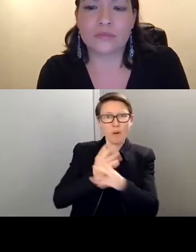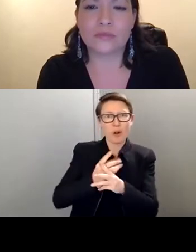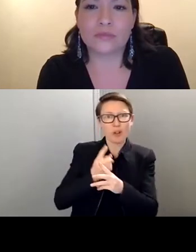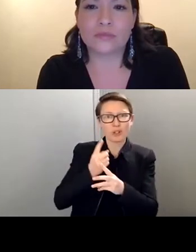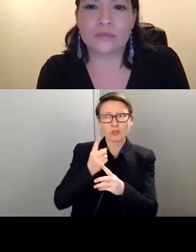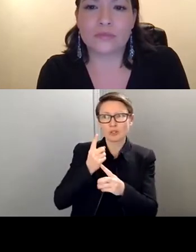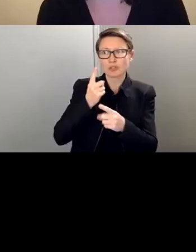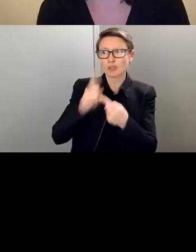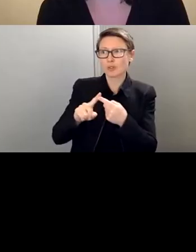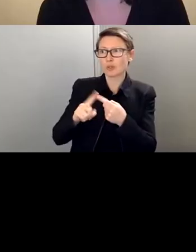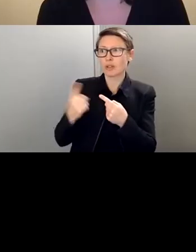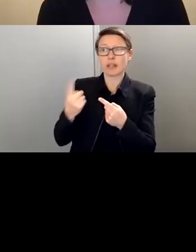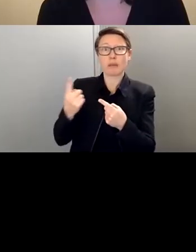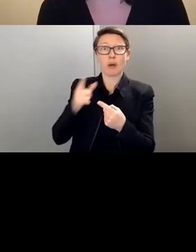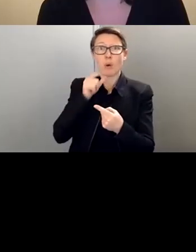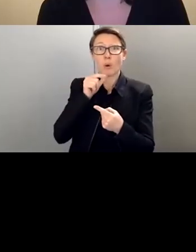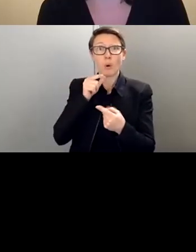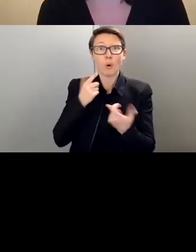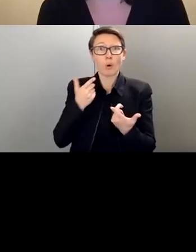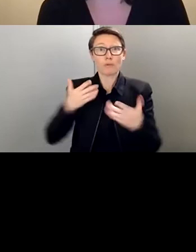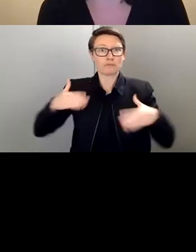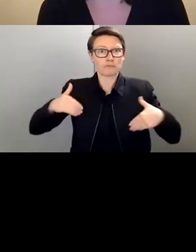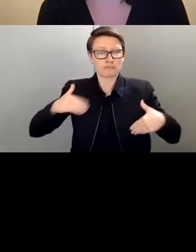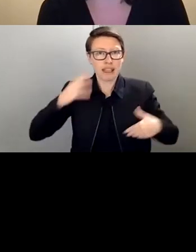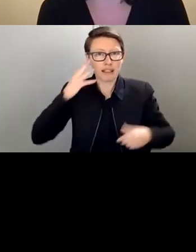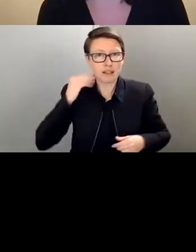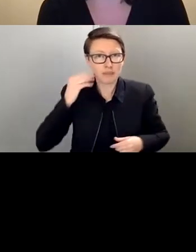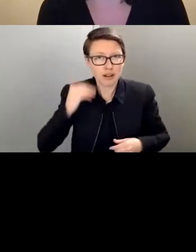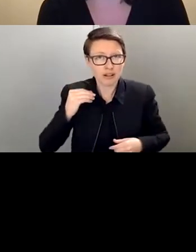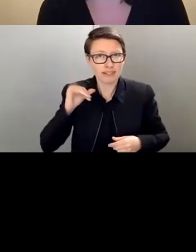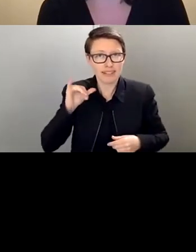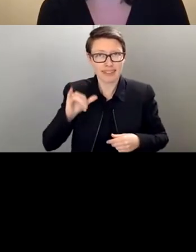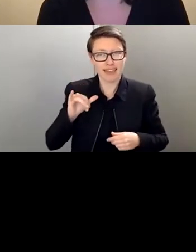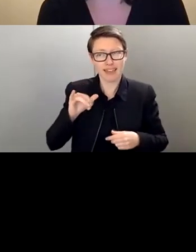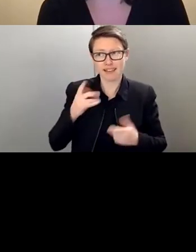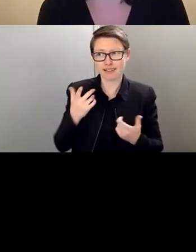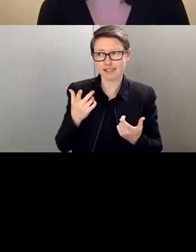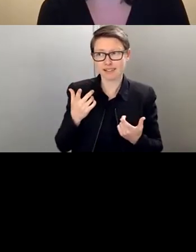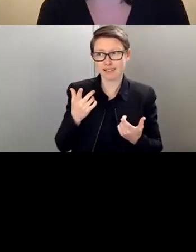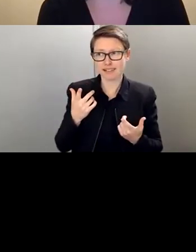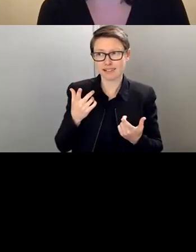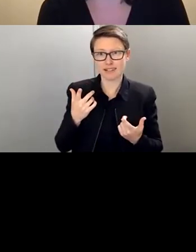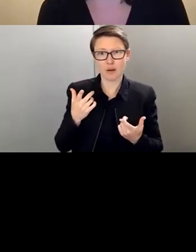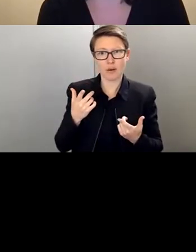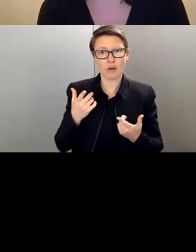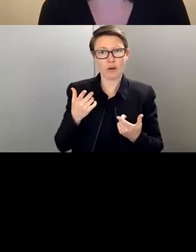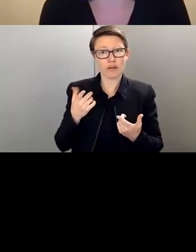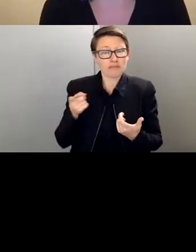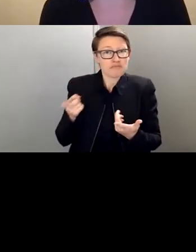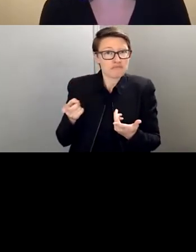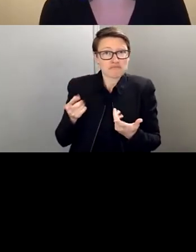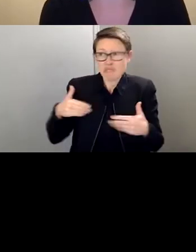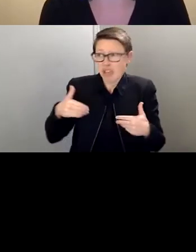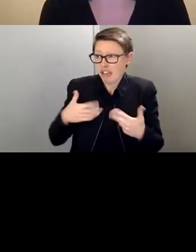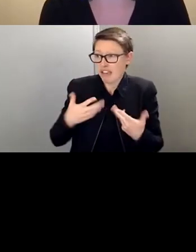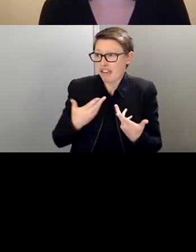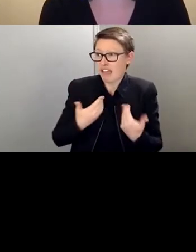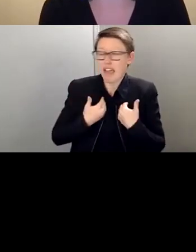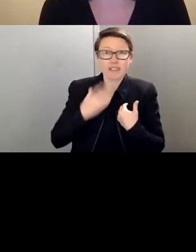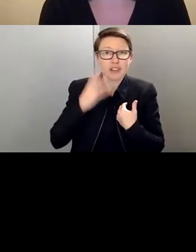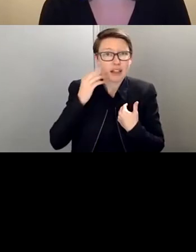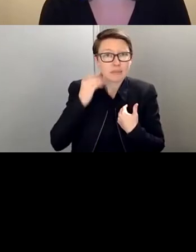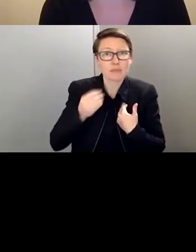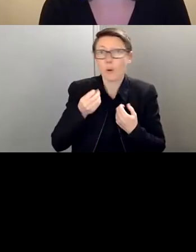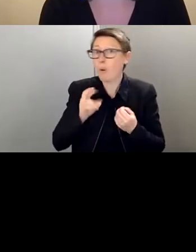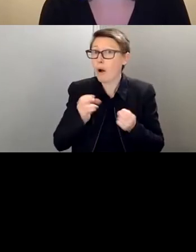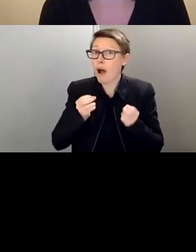it, touch it, live it, or have an opportunity, you know, as they're walking through their life to experience what that is. And that's